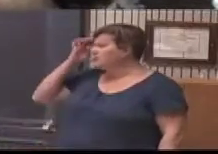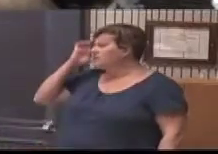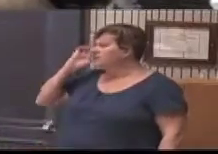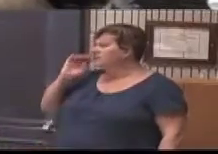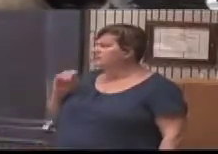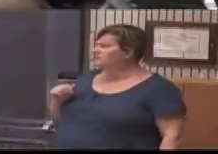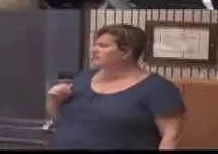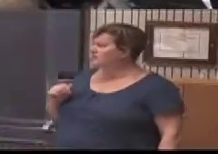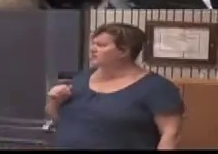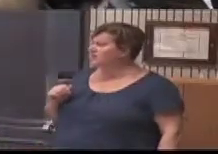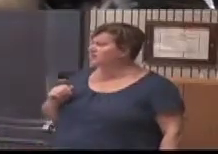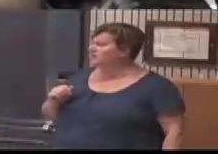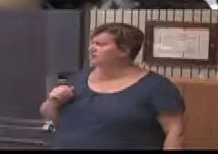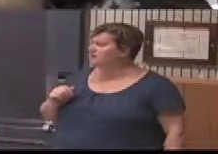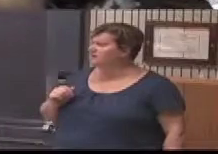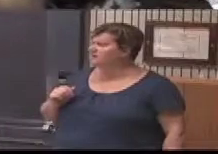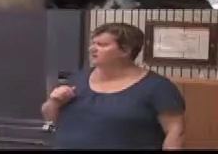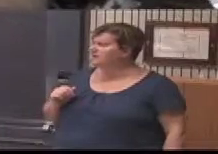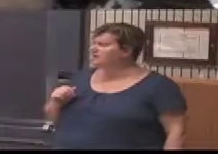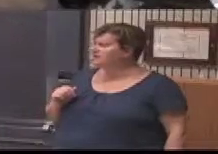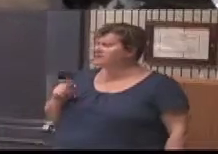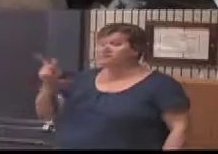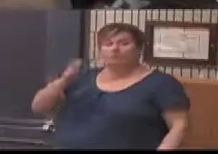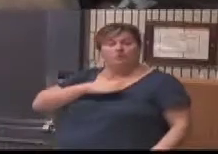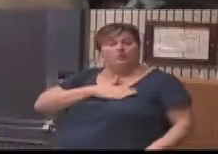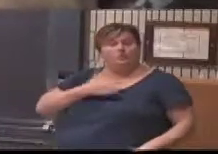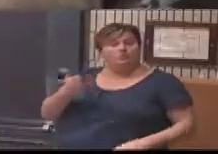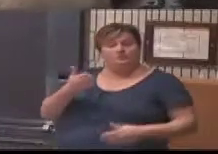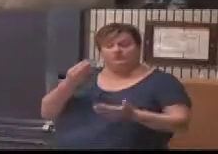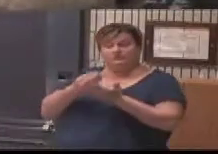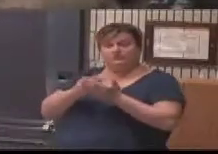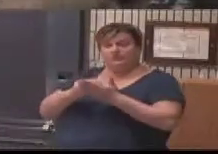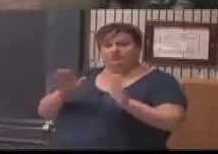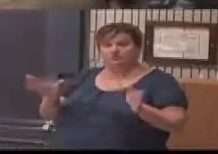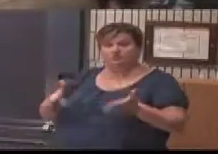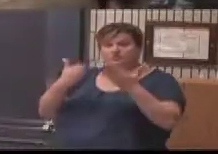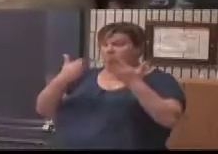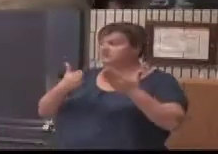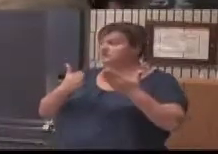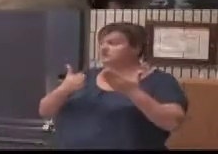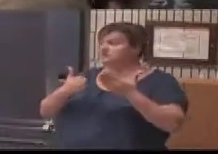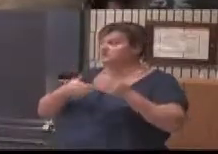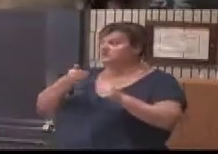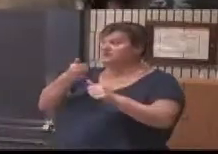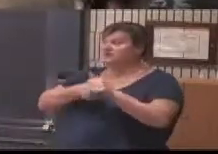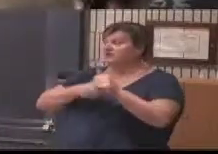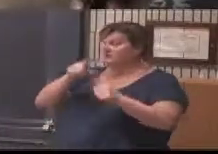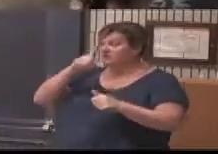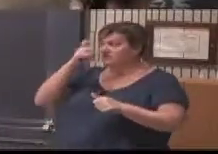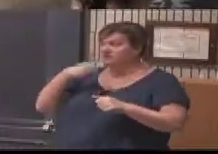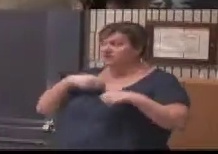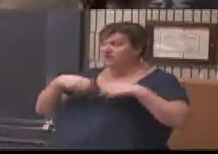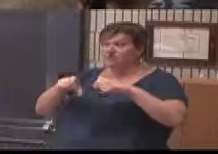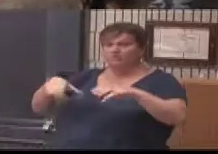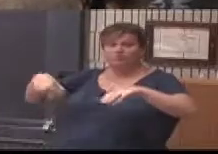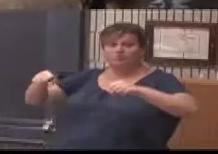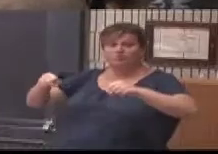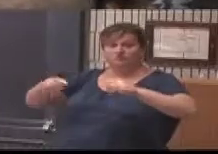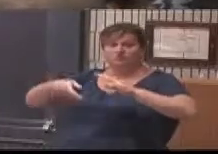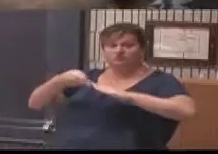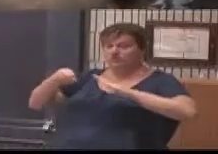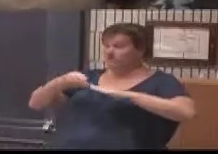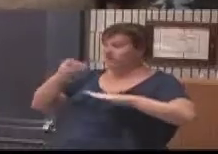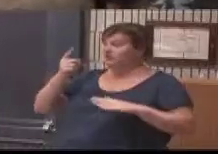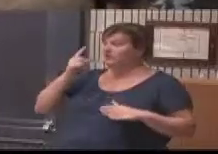somebody? Because like me, every summer I do a motorcycle run to support troops in Iraq, but I'd have no problem doing